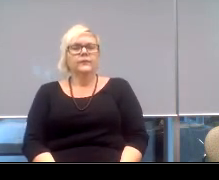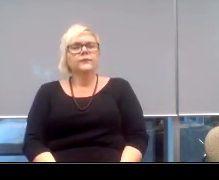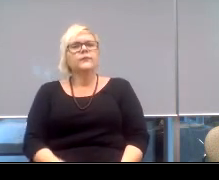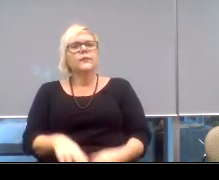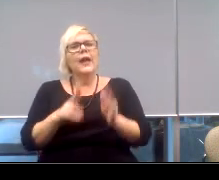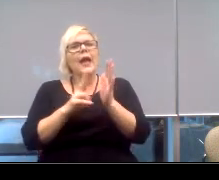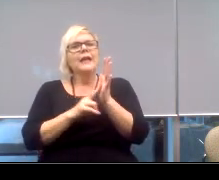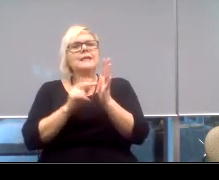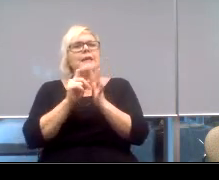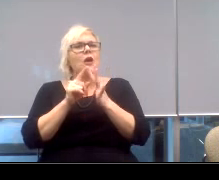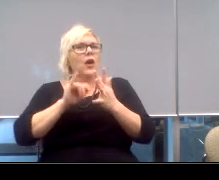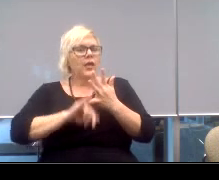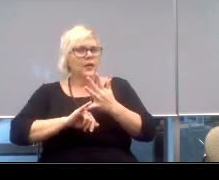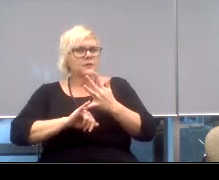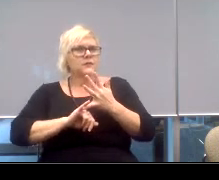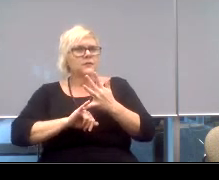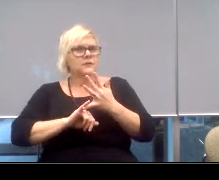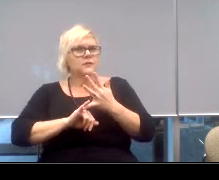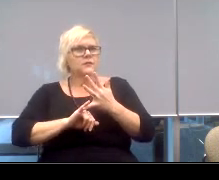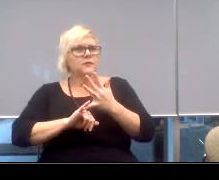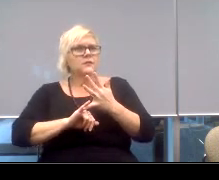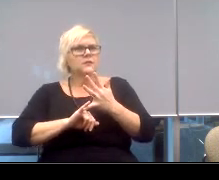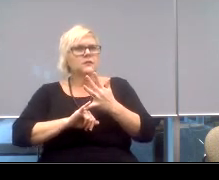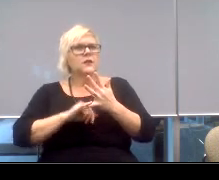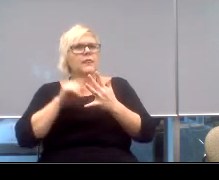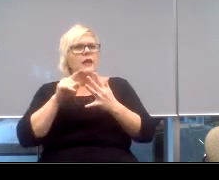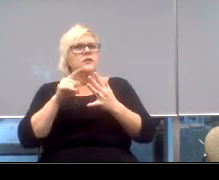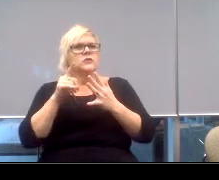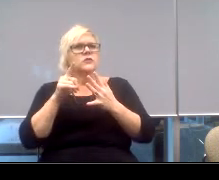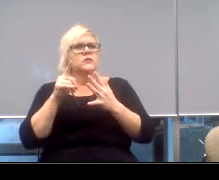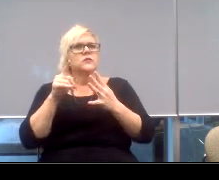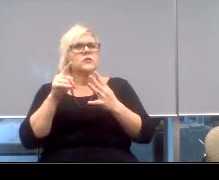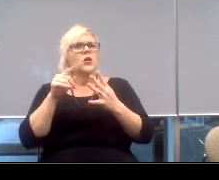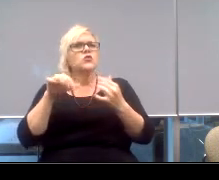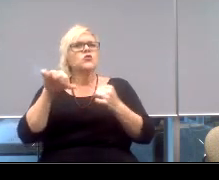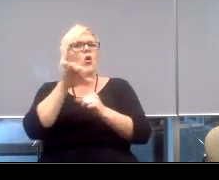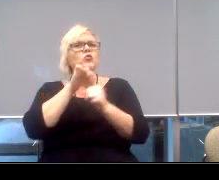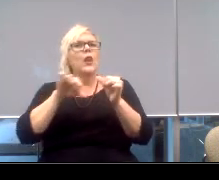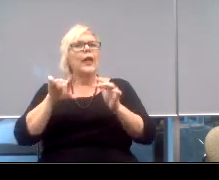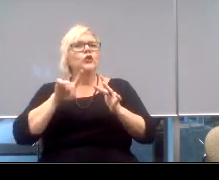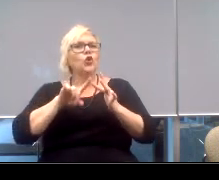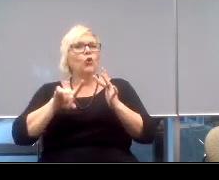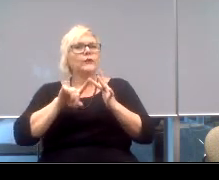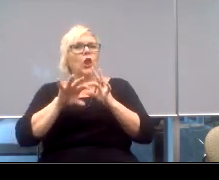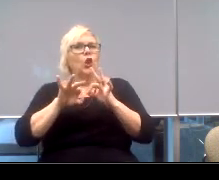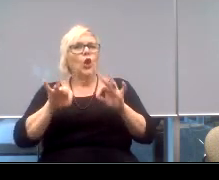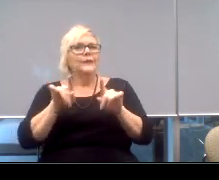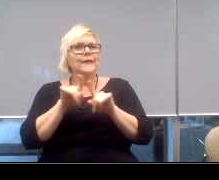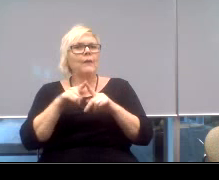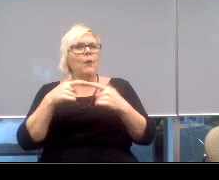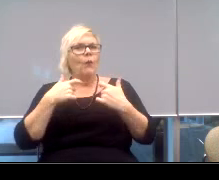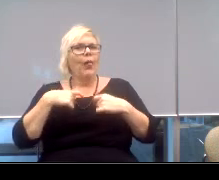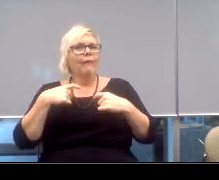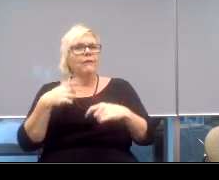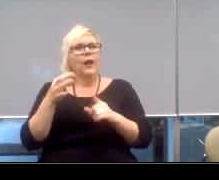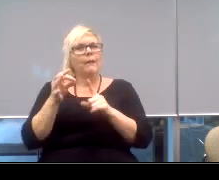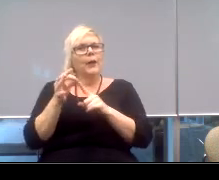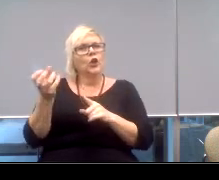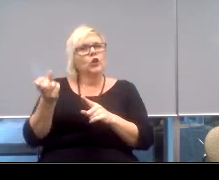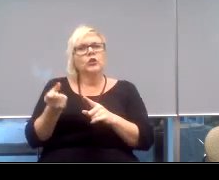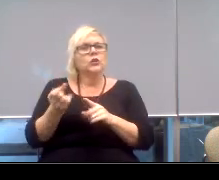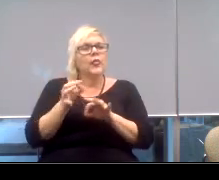Now, the NDIS is social insurance. It is not welfare. It's a lifetime approach. It invests